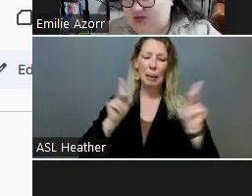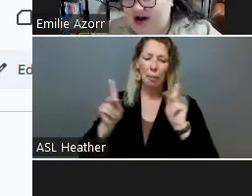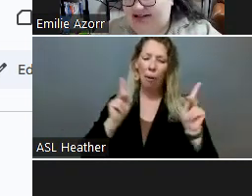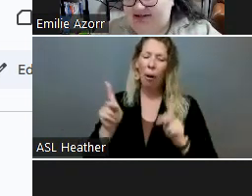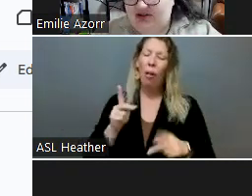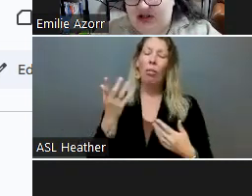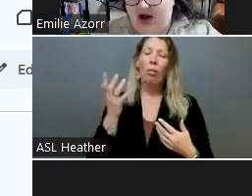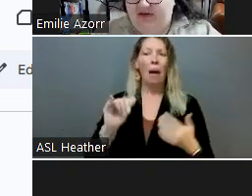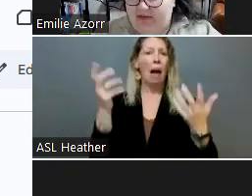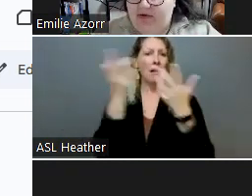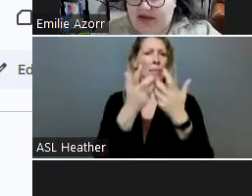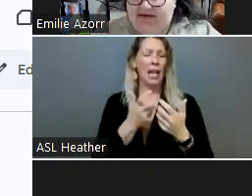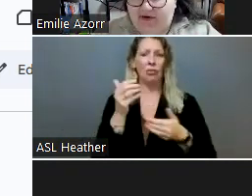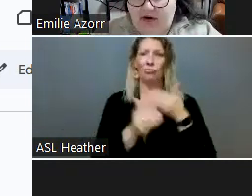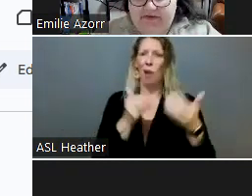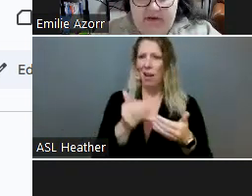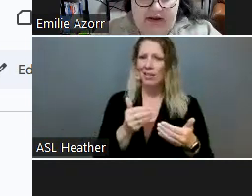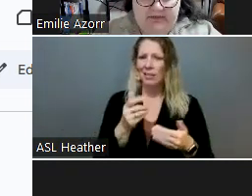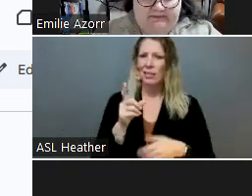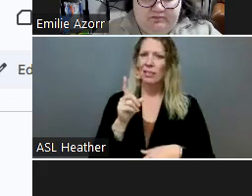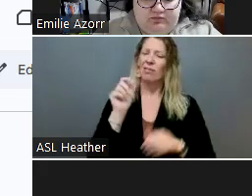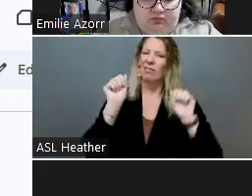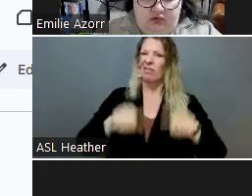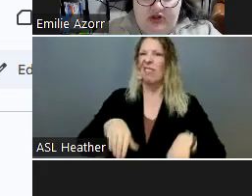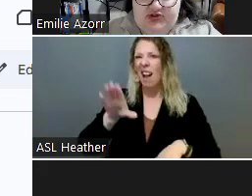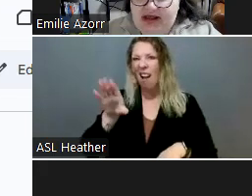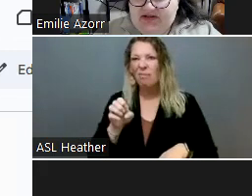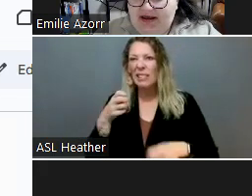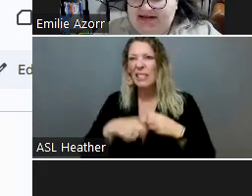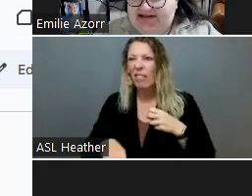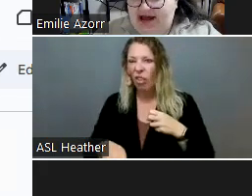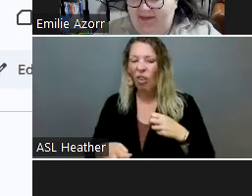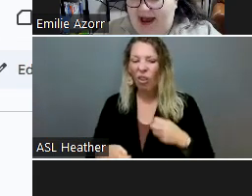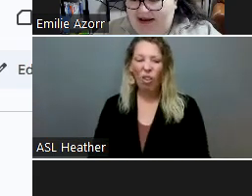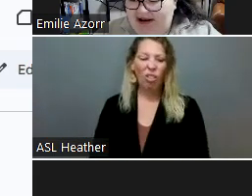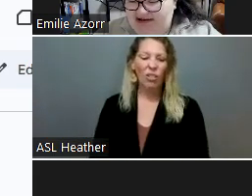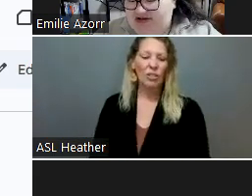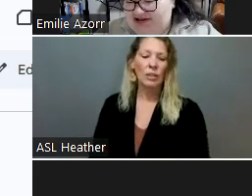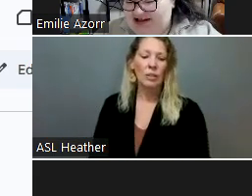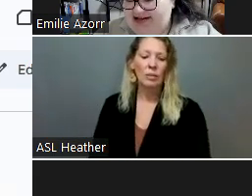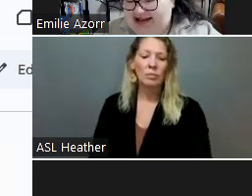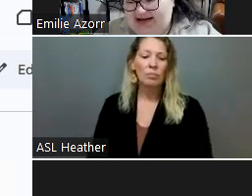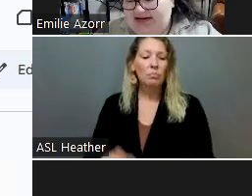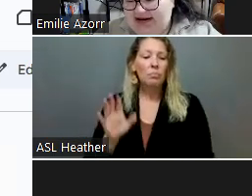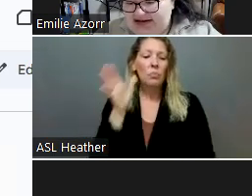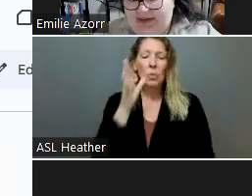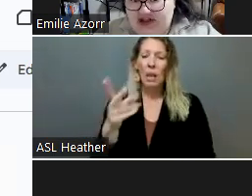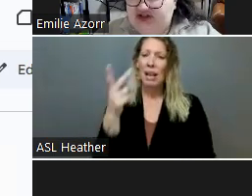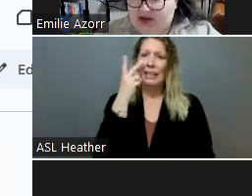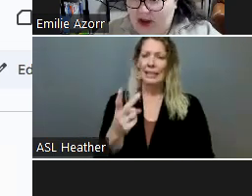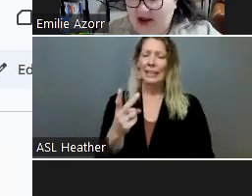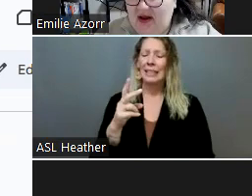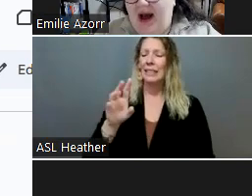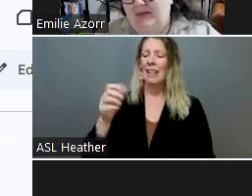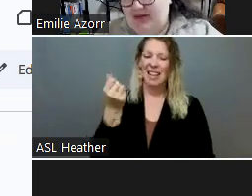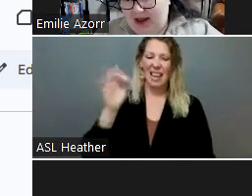an accommodation process, which can often be really difficult. So that's why this packet, as you'll see, it's like 19